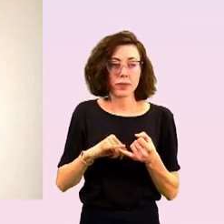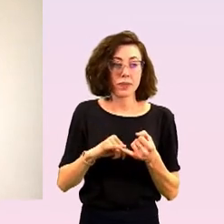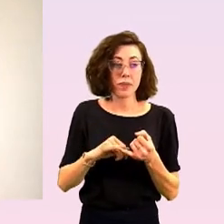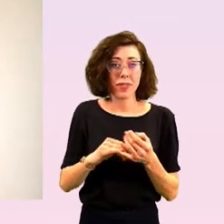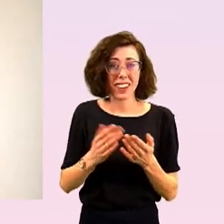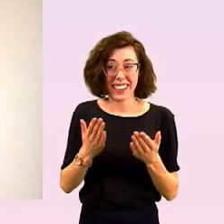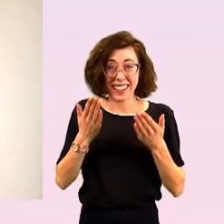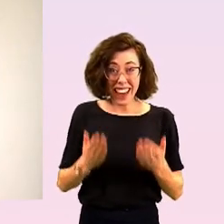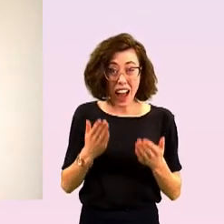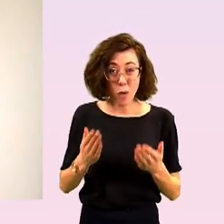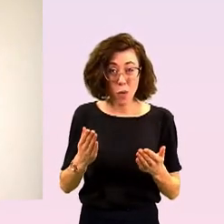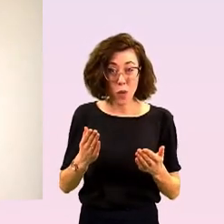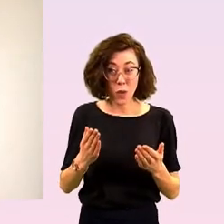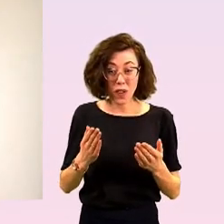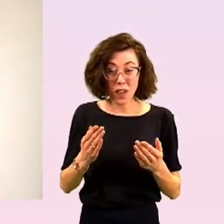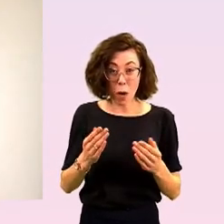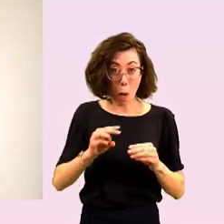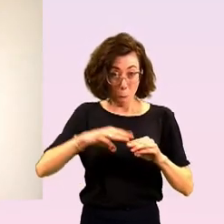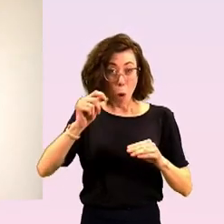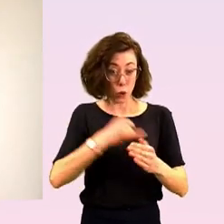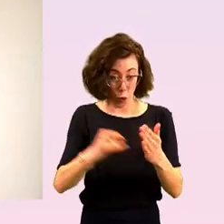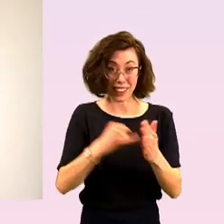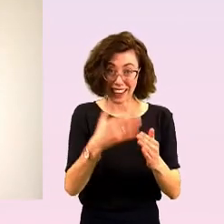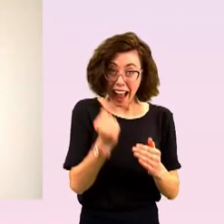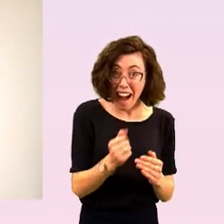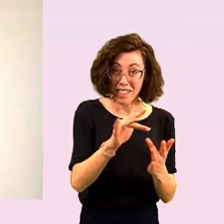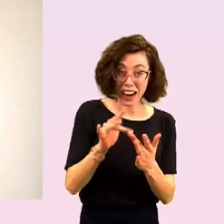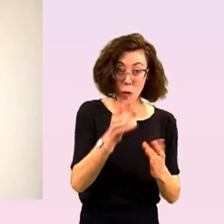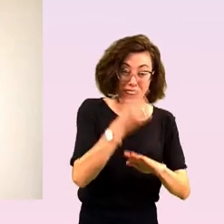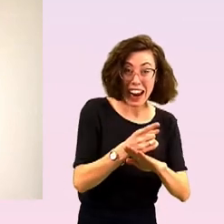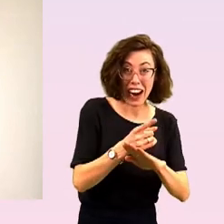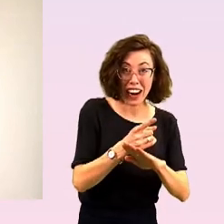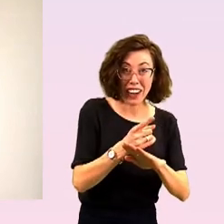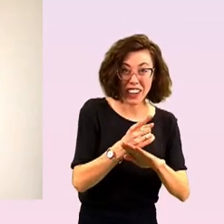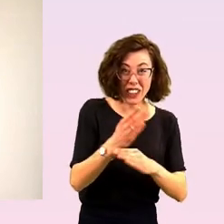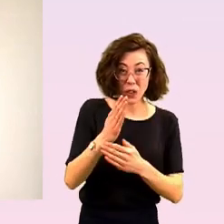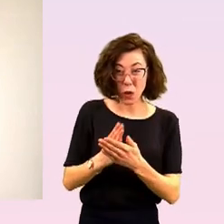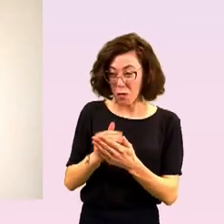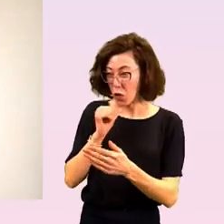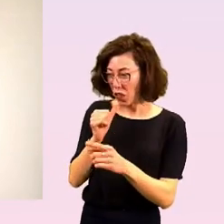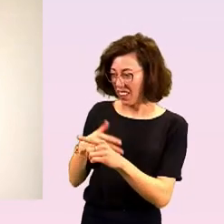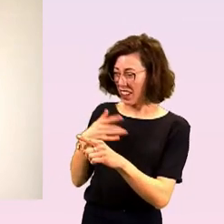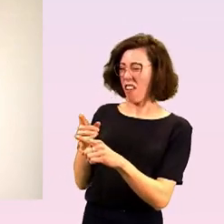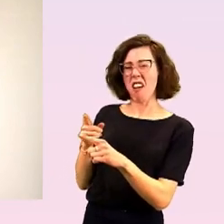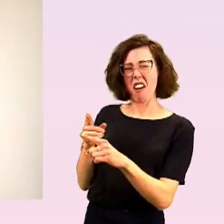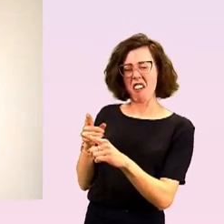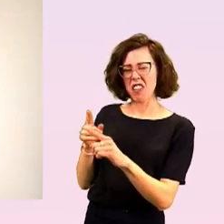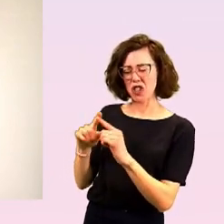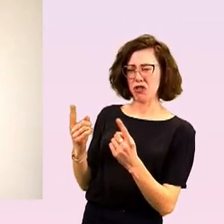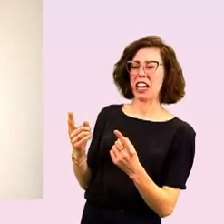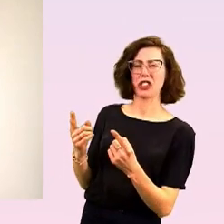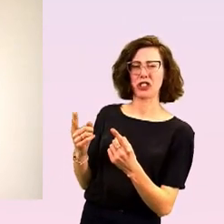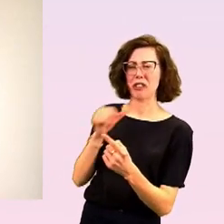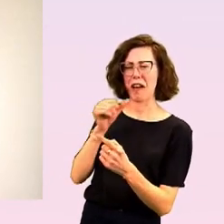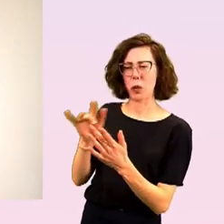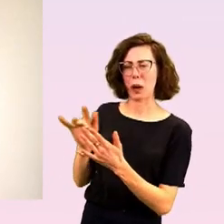have this rather than the other way around, you know? And I think that's how you grow this. And I think